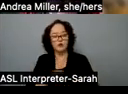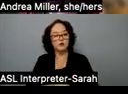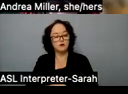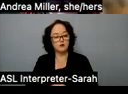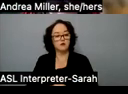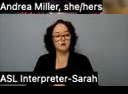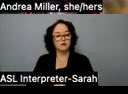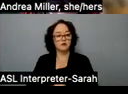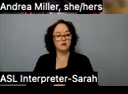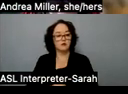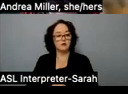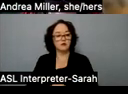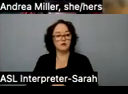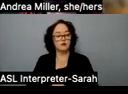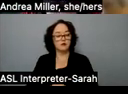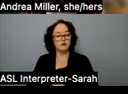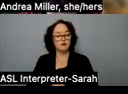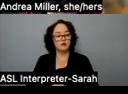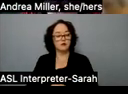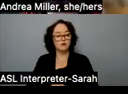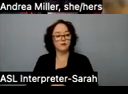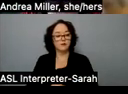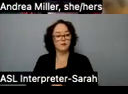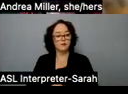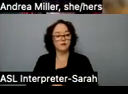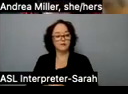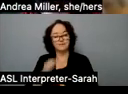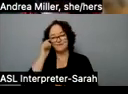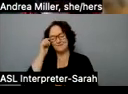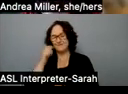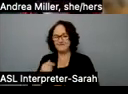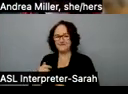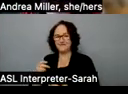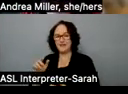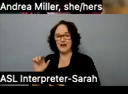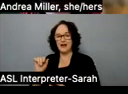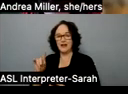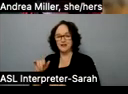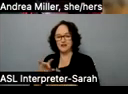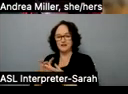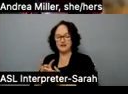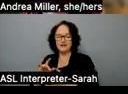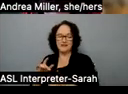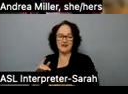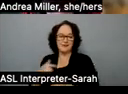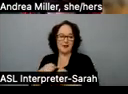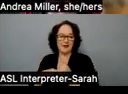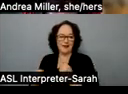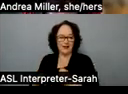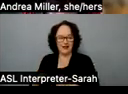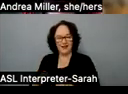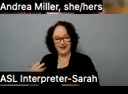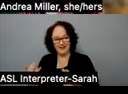give, if you think it is. Yeah, I talk too much. Well, we're going to shorten it a little bit, Andrea. We can shorten it